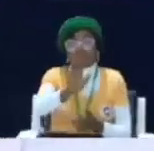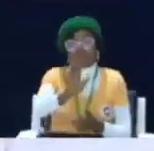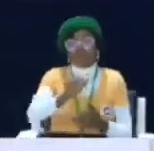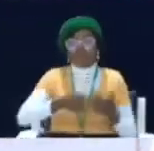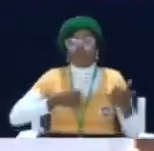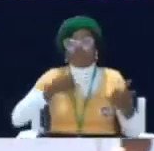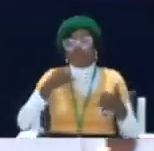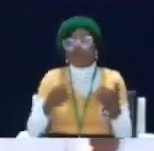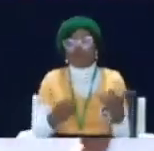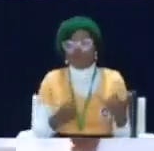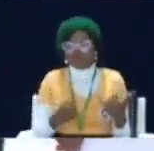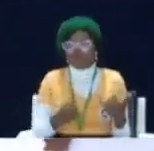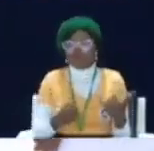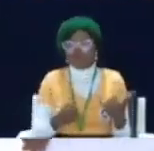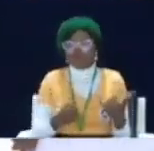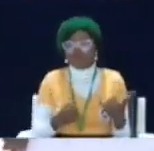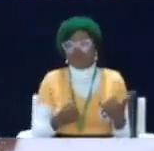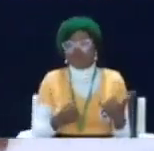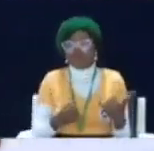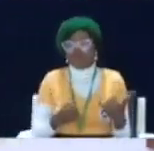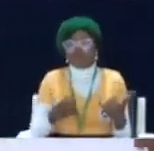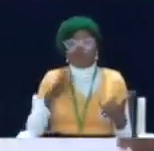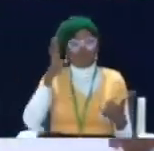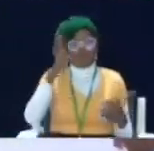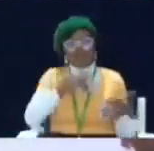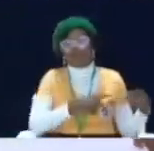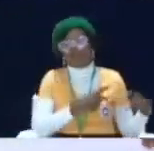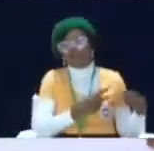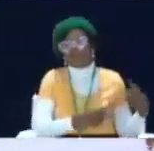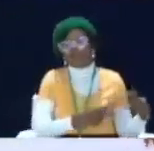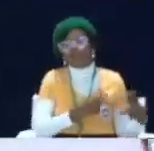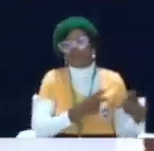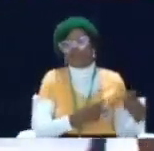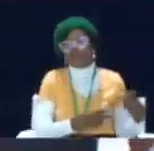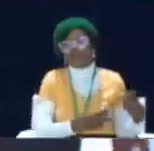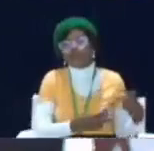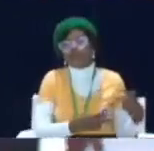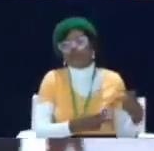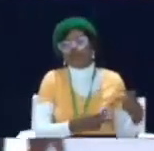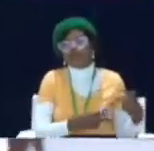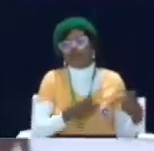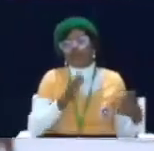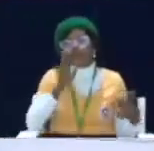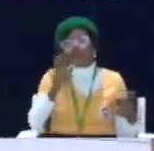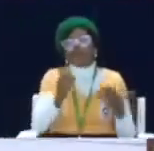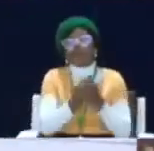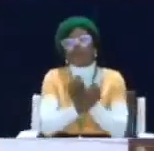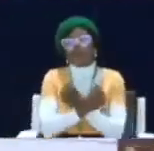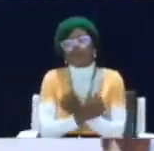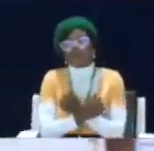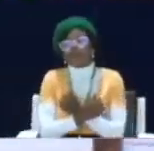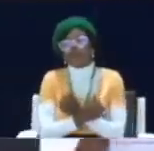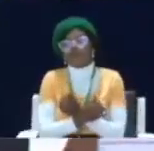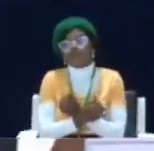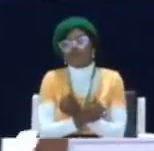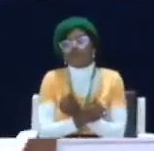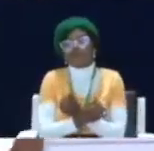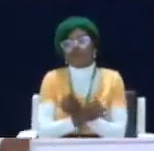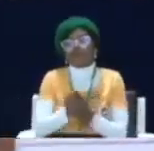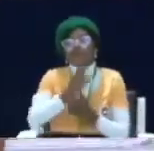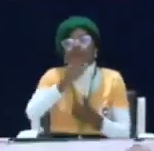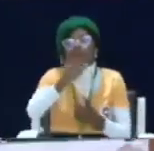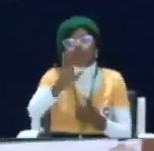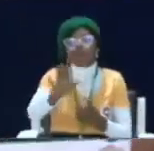joy. Enlarge your kindness. Enlarge your love. Enlarge